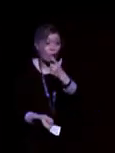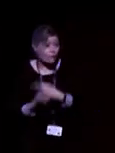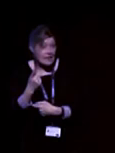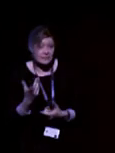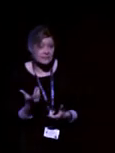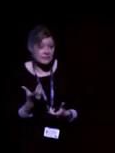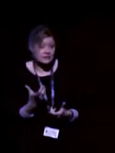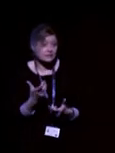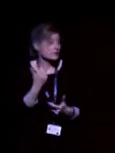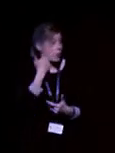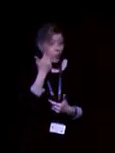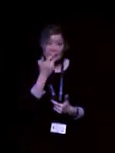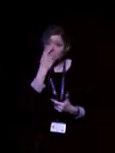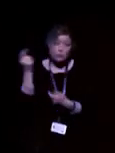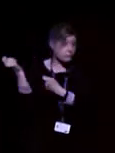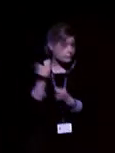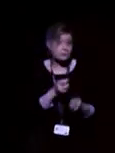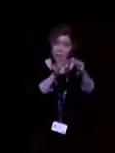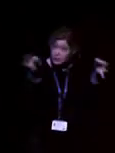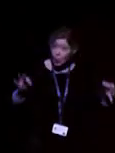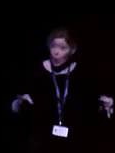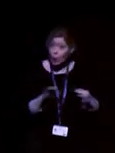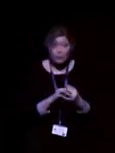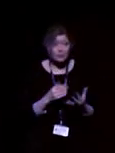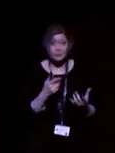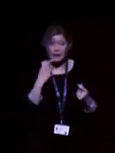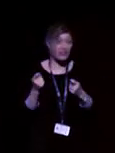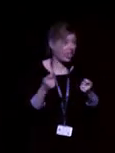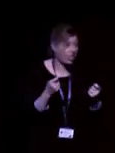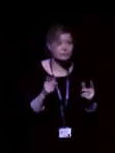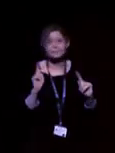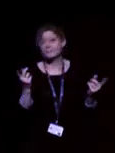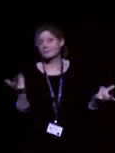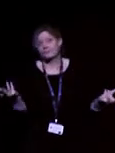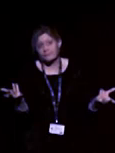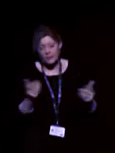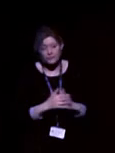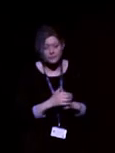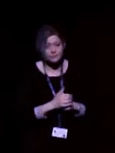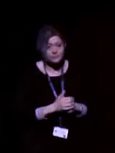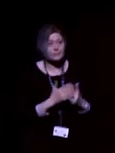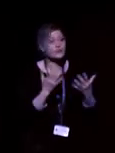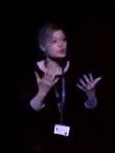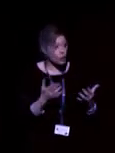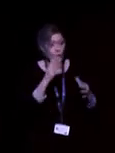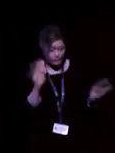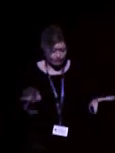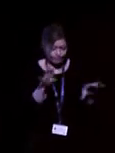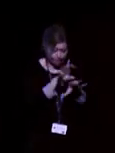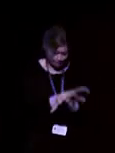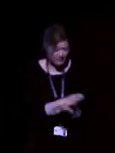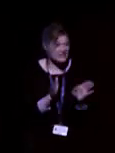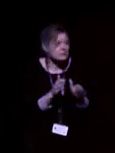always plausible for that situation to have a loop system. So instead, we've got these assistive listening devices